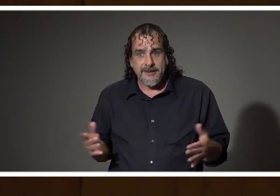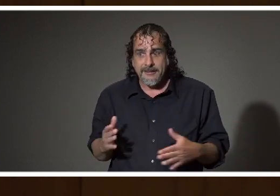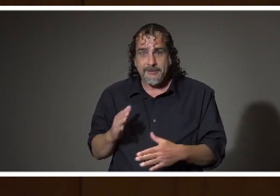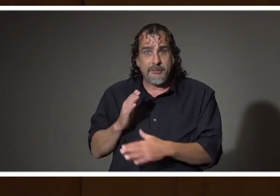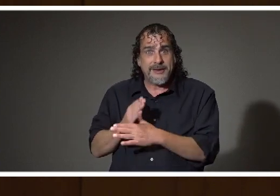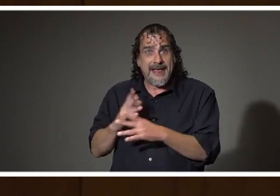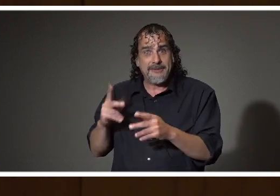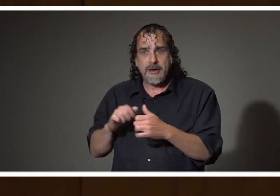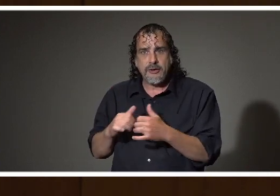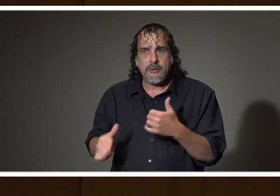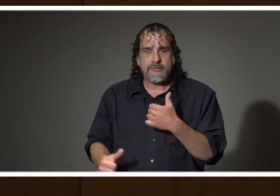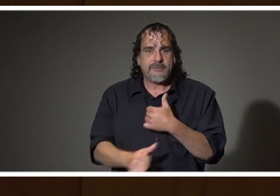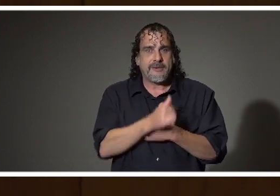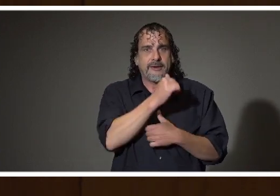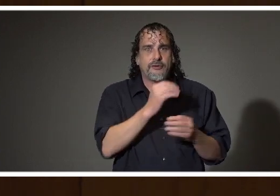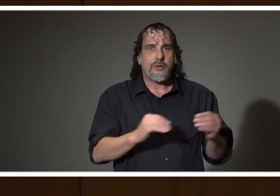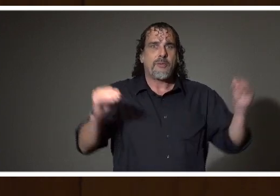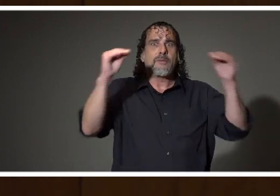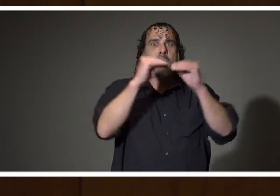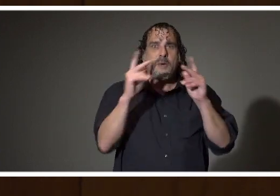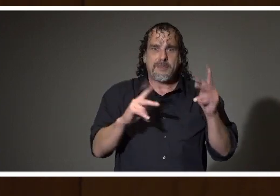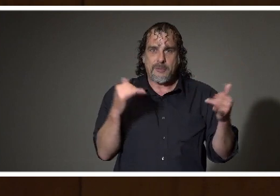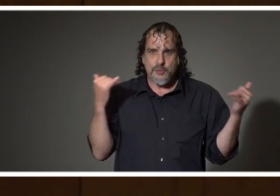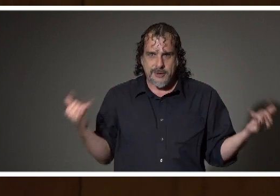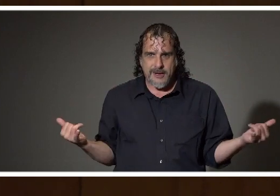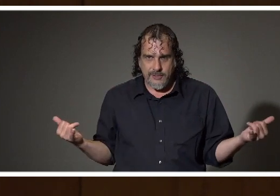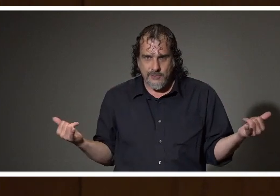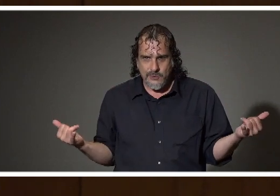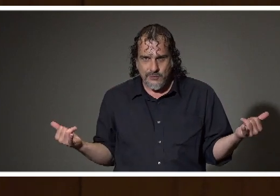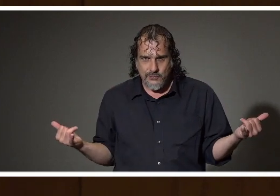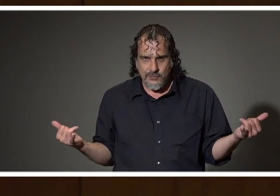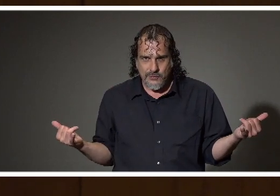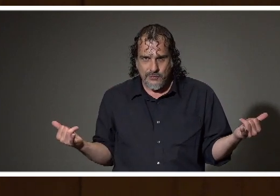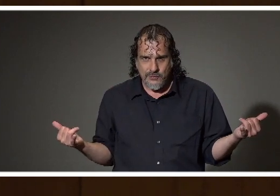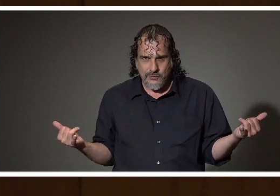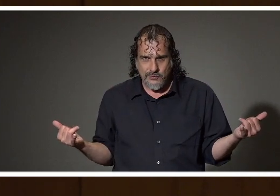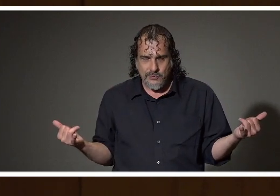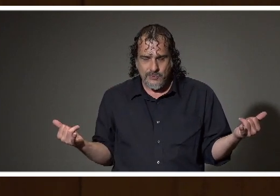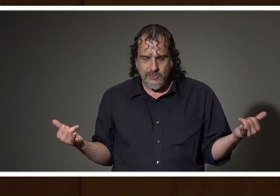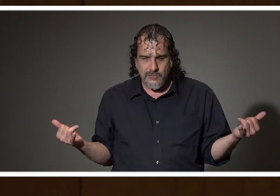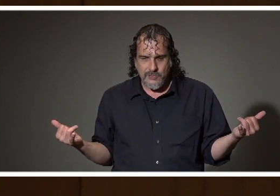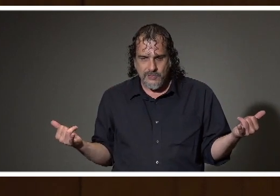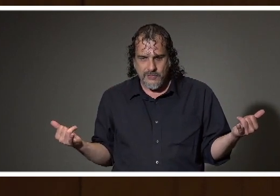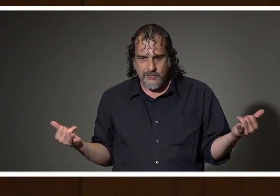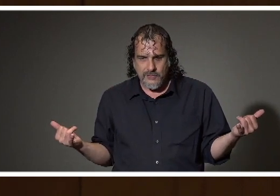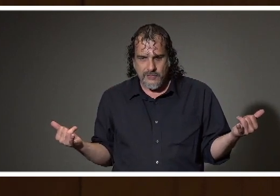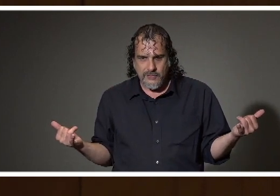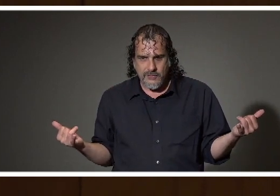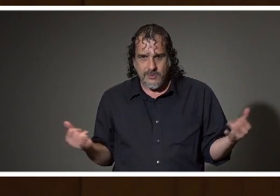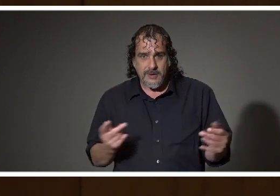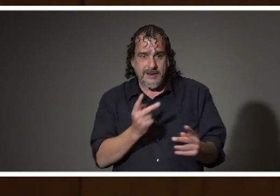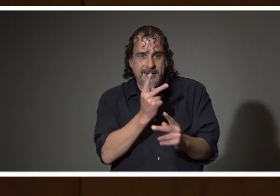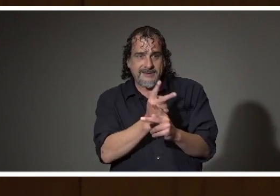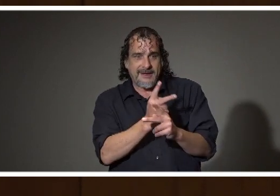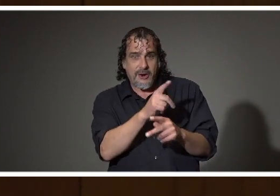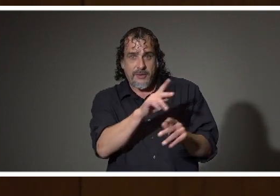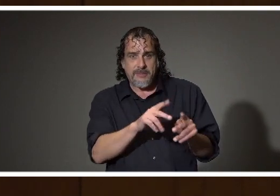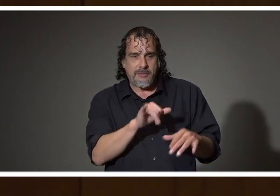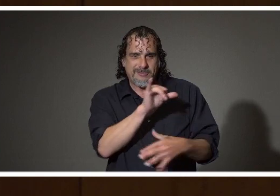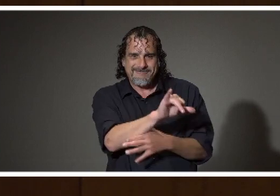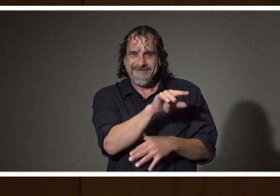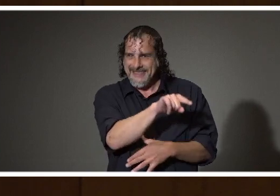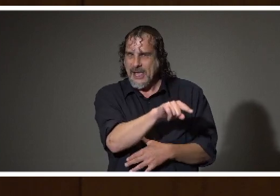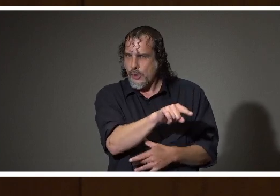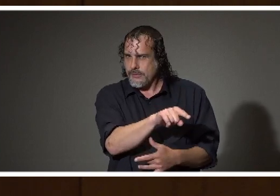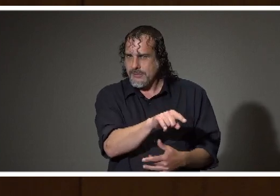people, you've endangered a whole new group of people. So taking care of folks where they are is so very